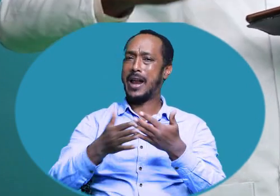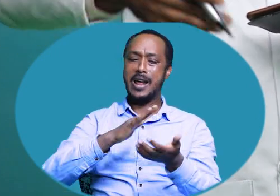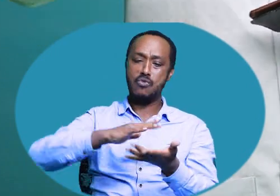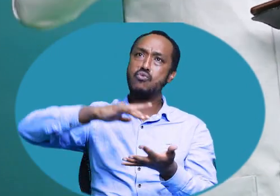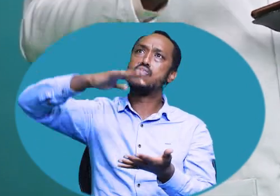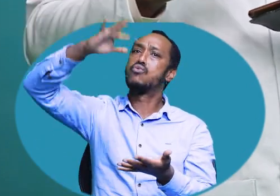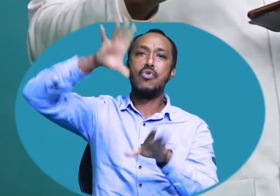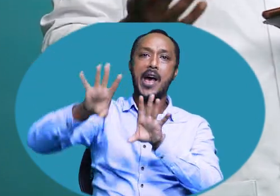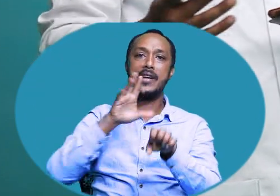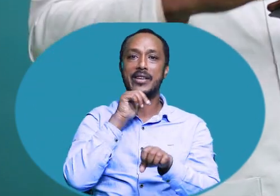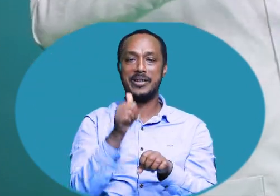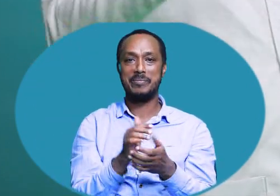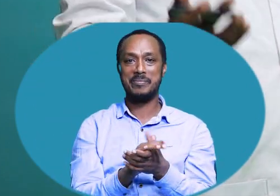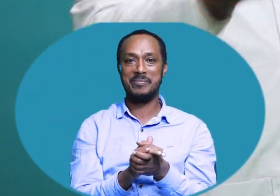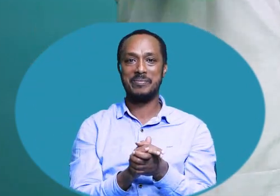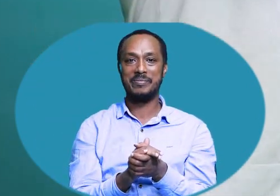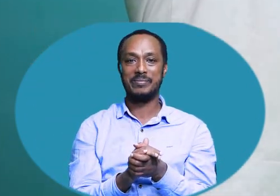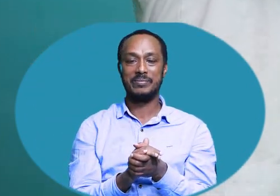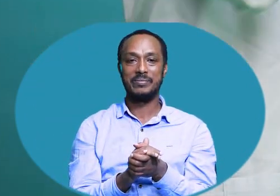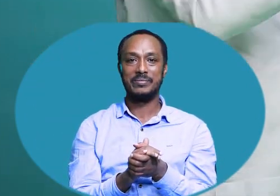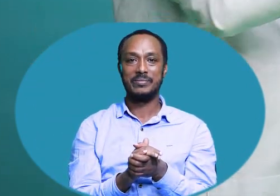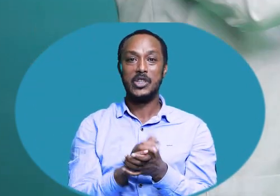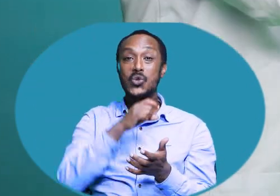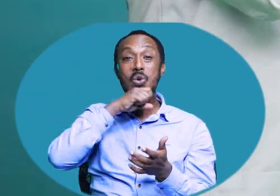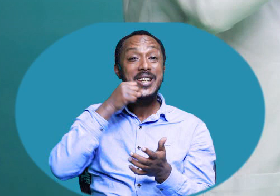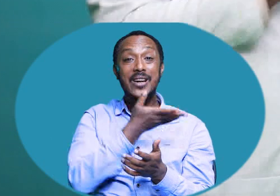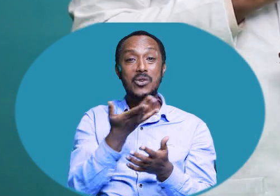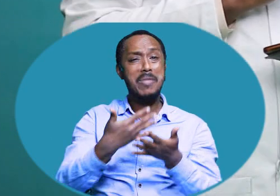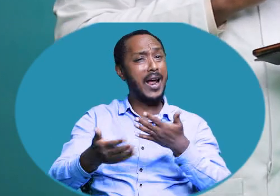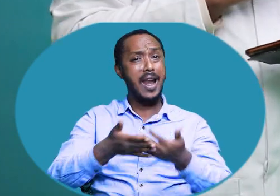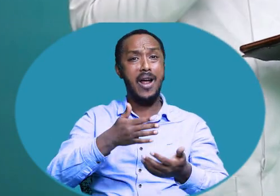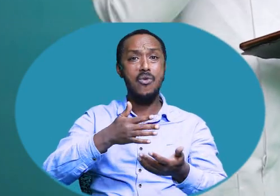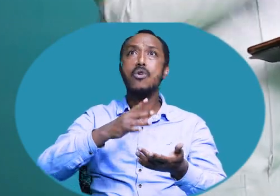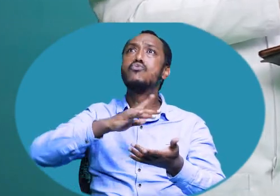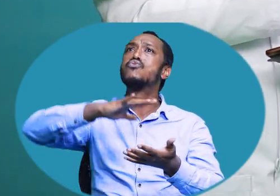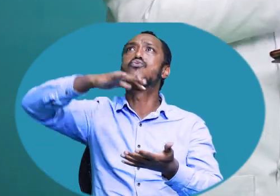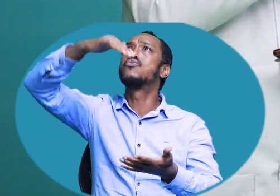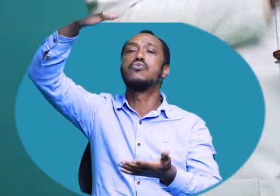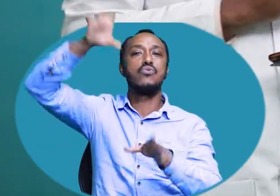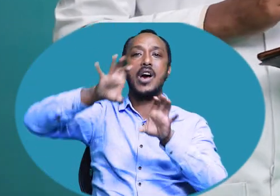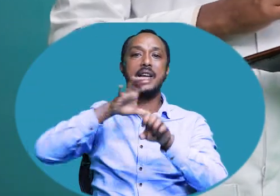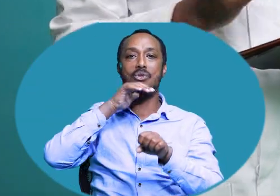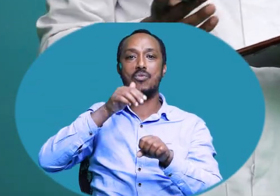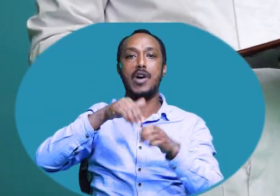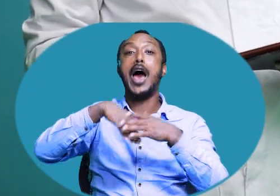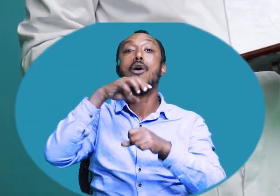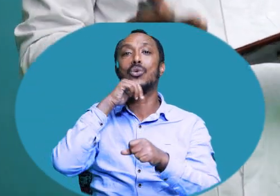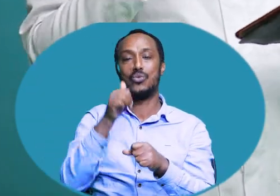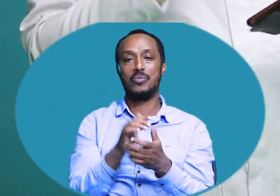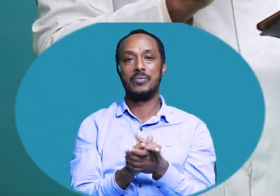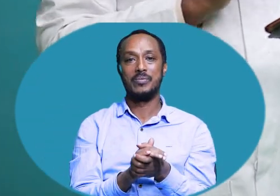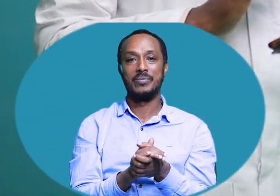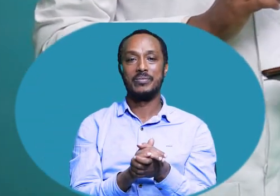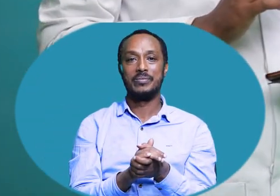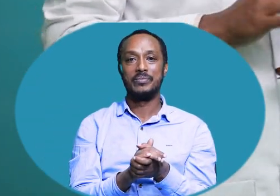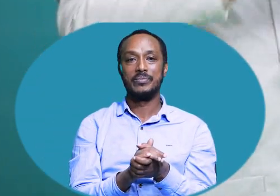liquid, then solids. Therefore, most or ionic compounds are solids. Because of that, ionic compounds are non-volatile.